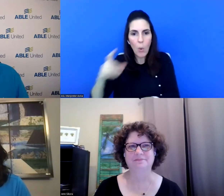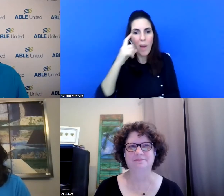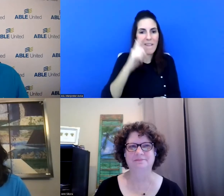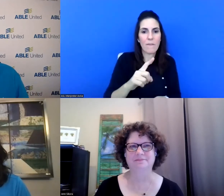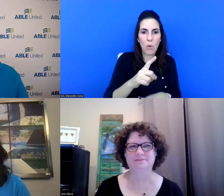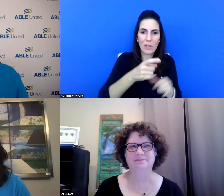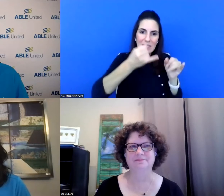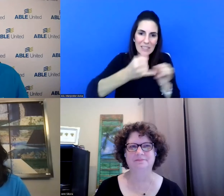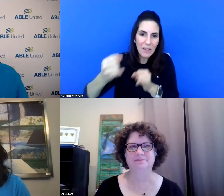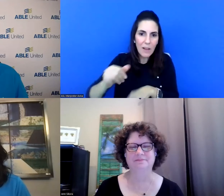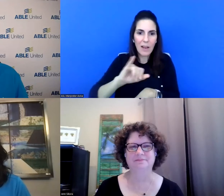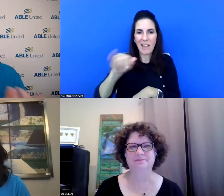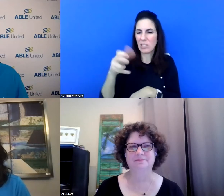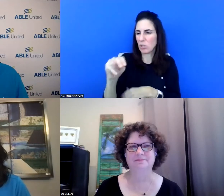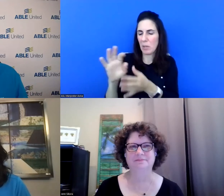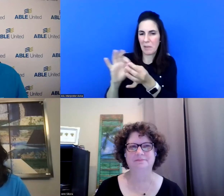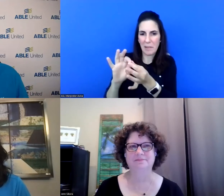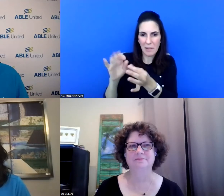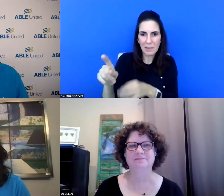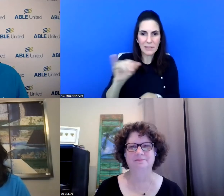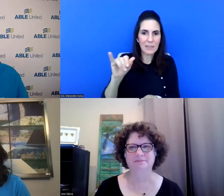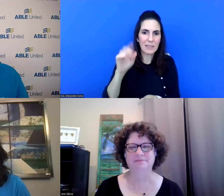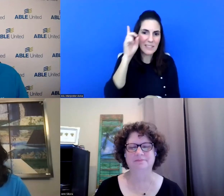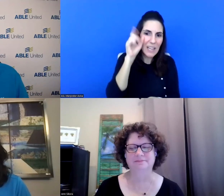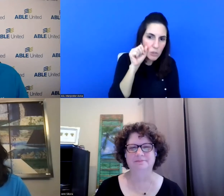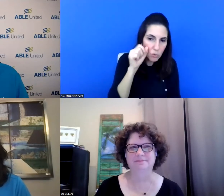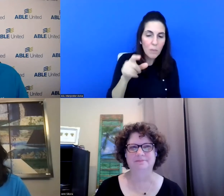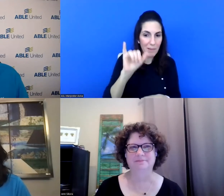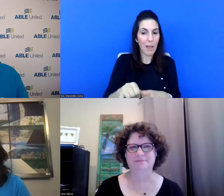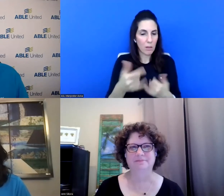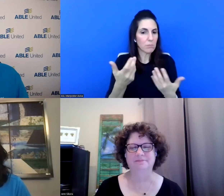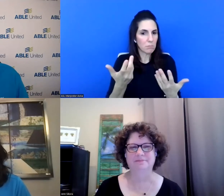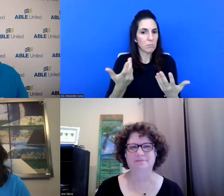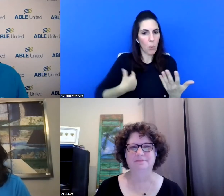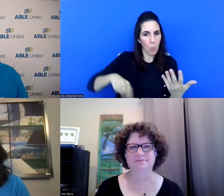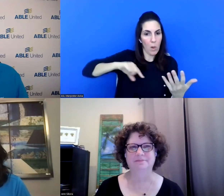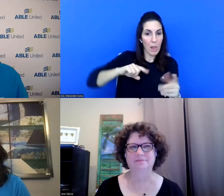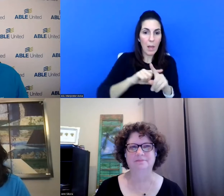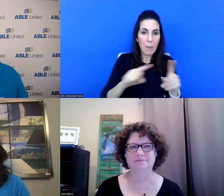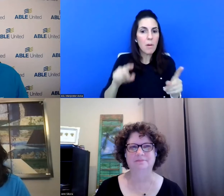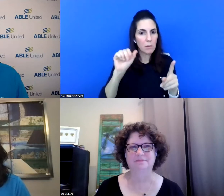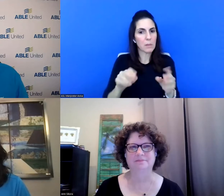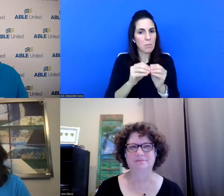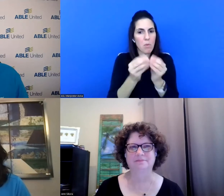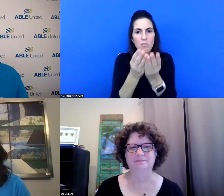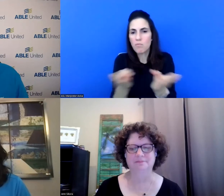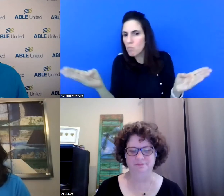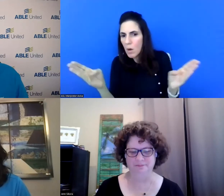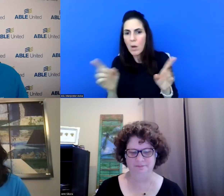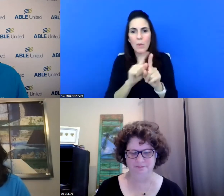example, Jen mentioned her son had Down syndrome, so that qualifies, but it could be broader than that with various mental